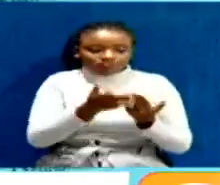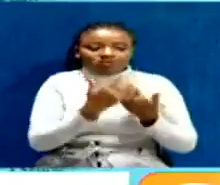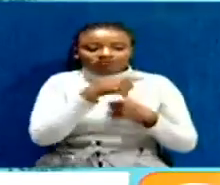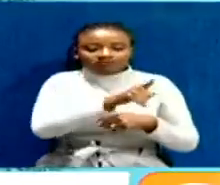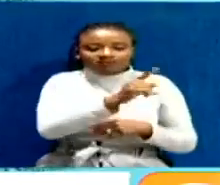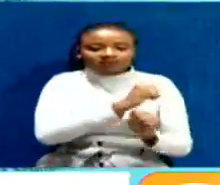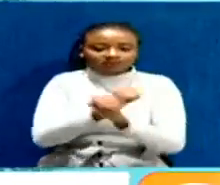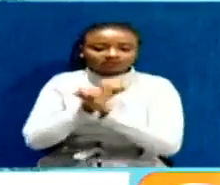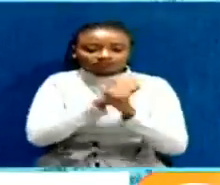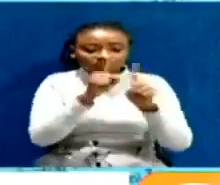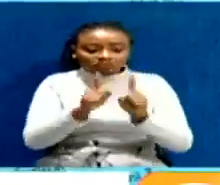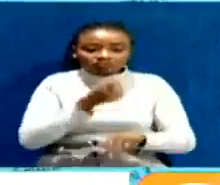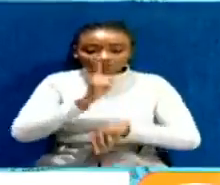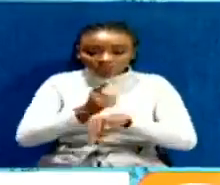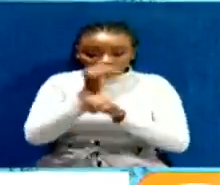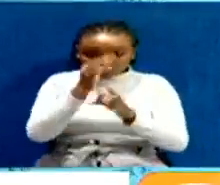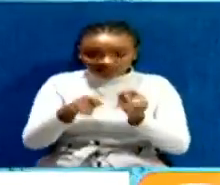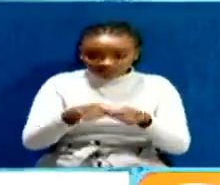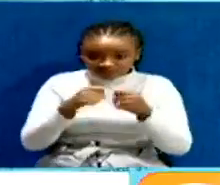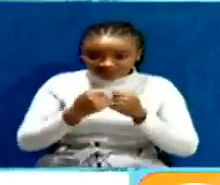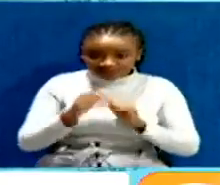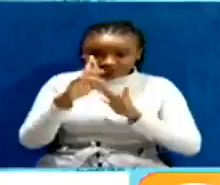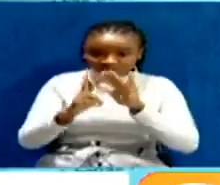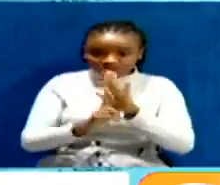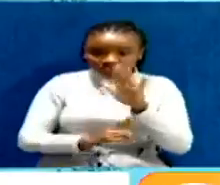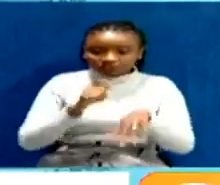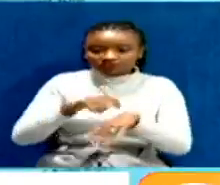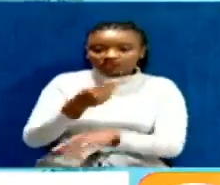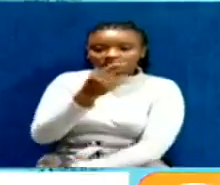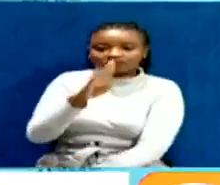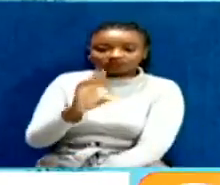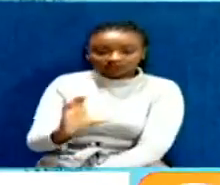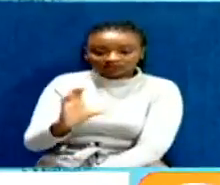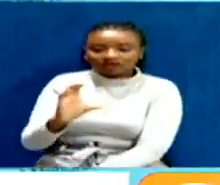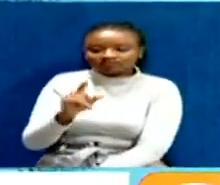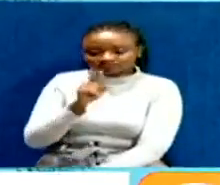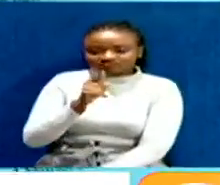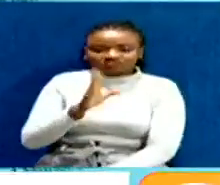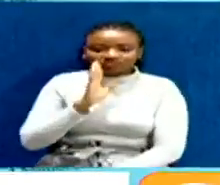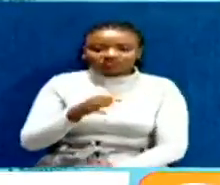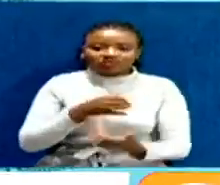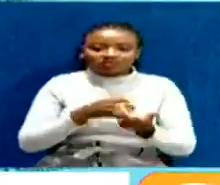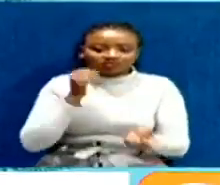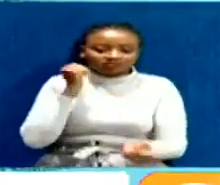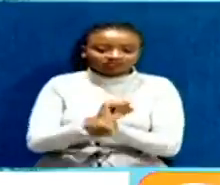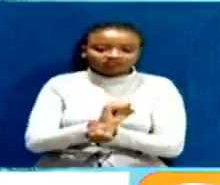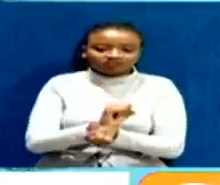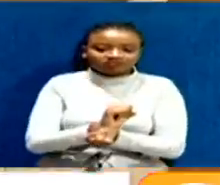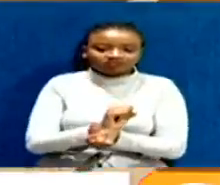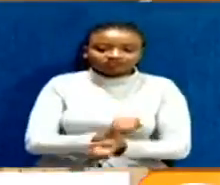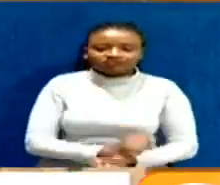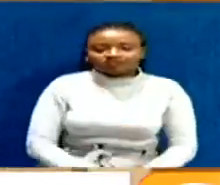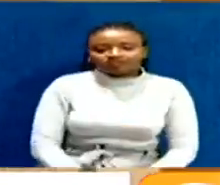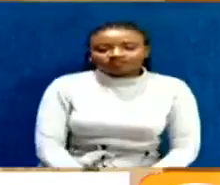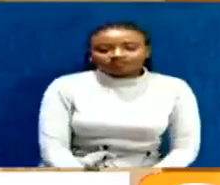safety, while also warning that those flouting home-based care guidelines will be prosecuted after institutional confinement and negative